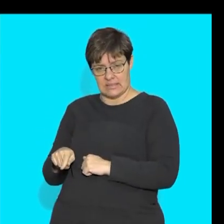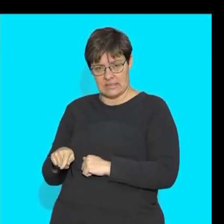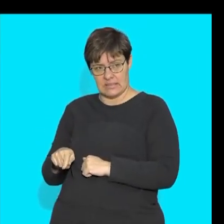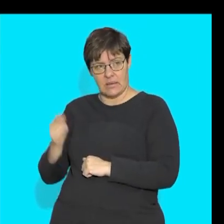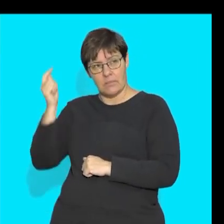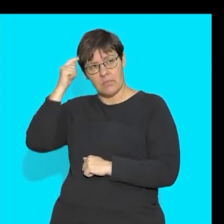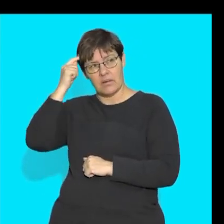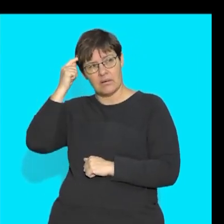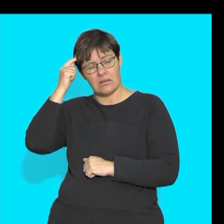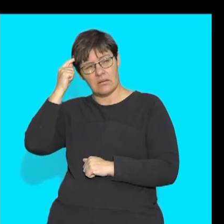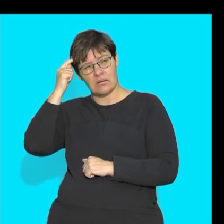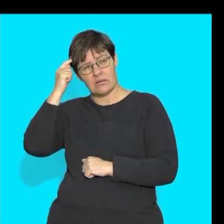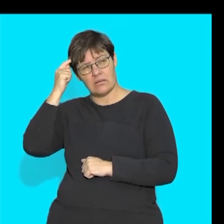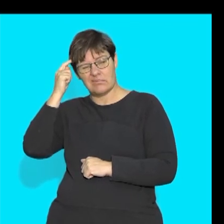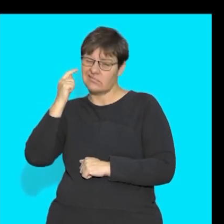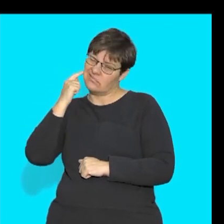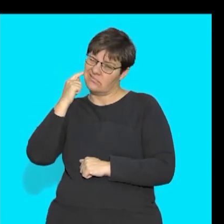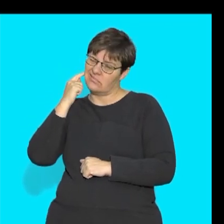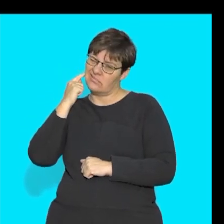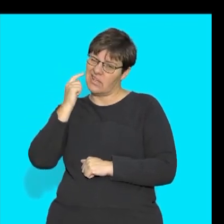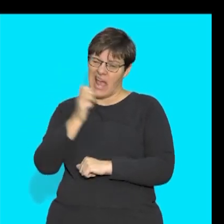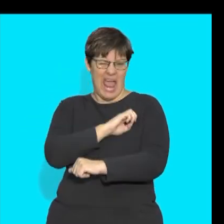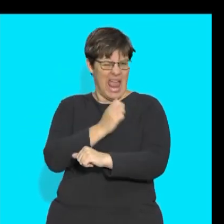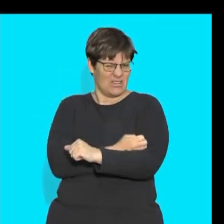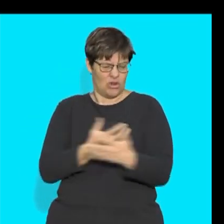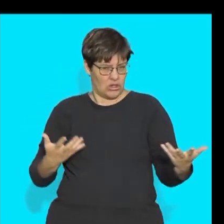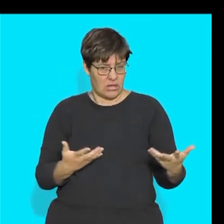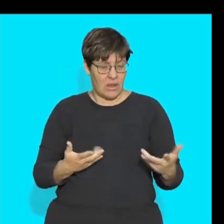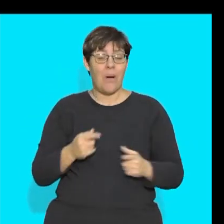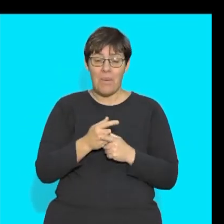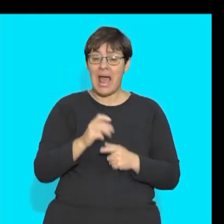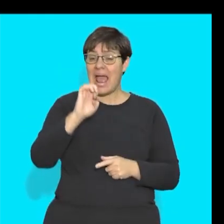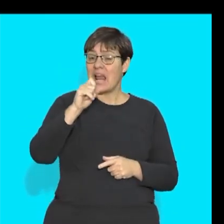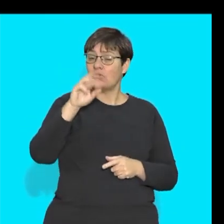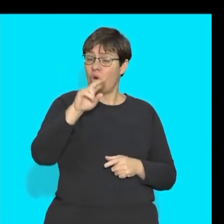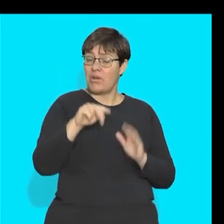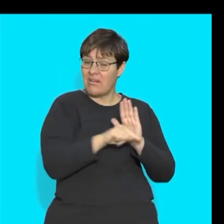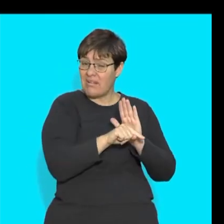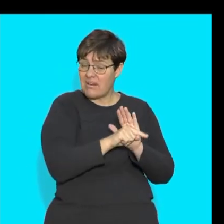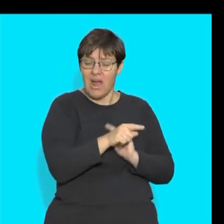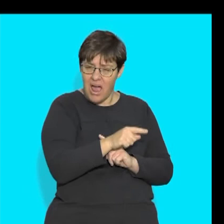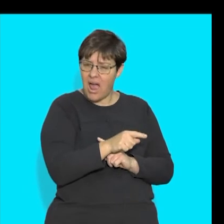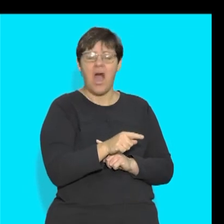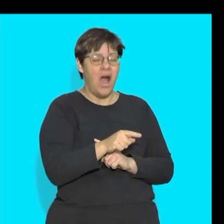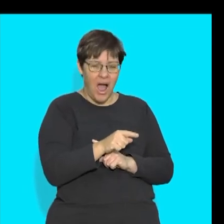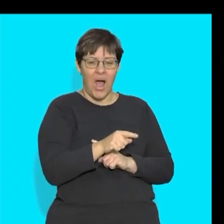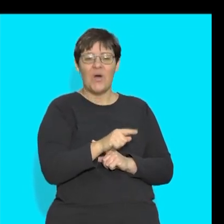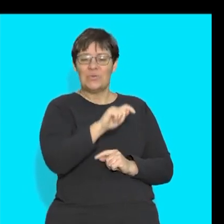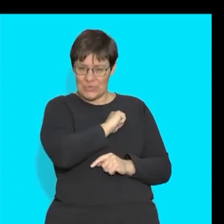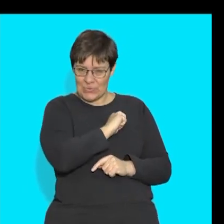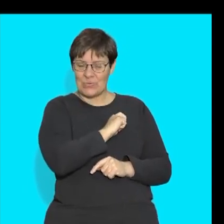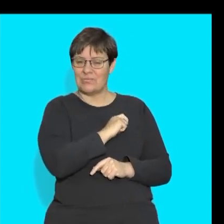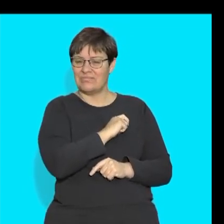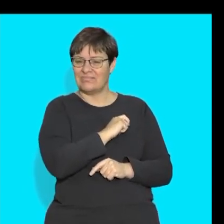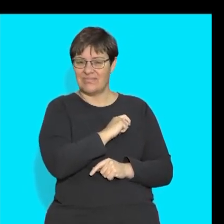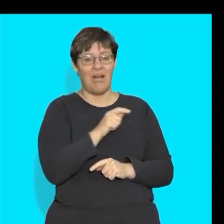19, in our heads we go, that's not a lot of energy. But for an electron it is. Because of how small